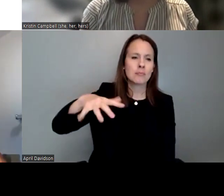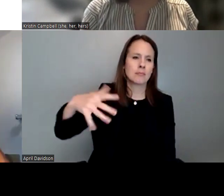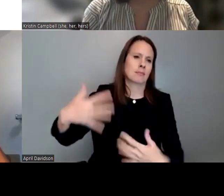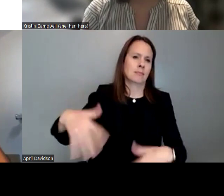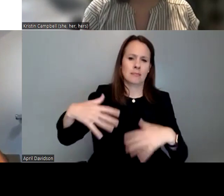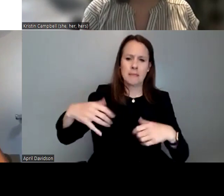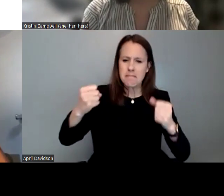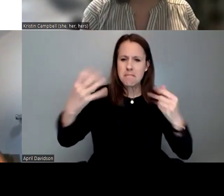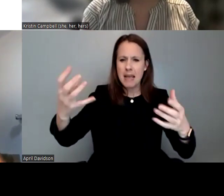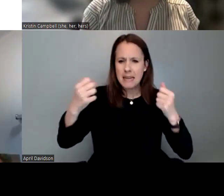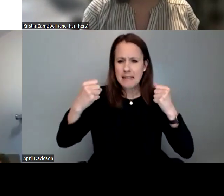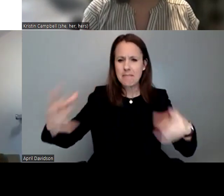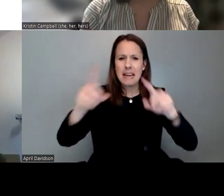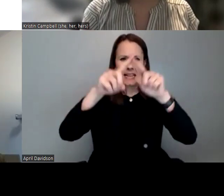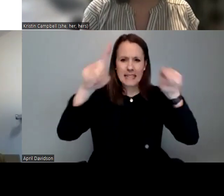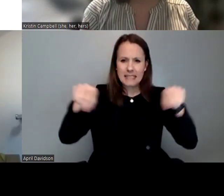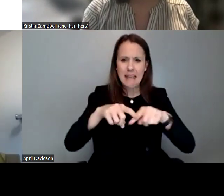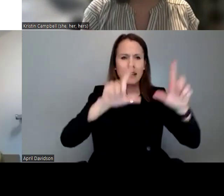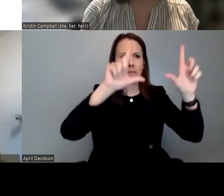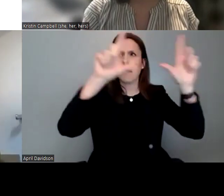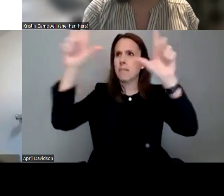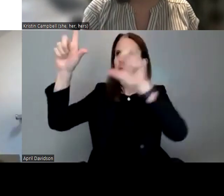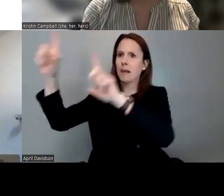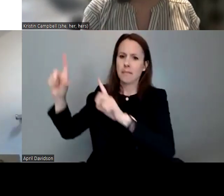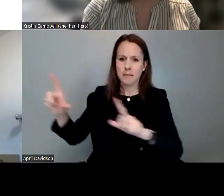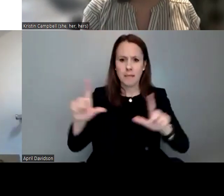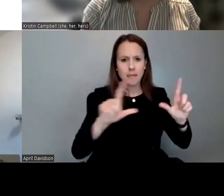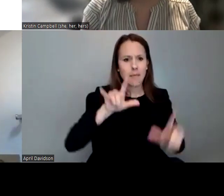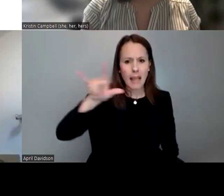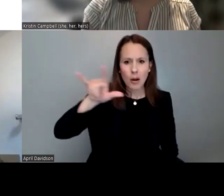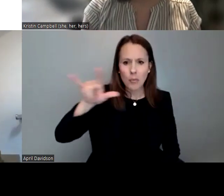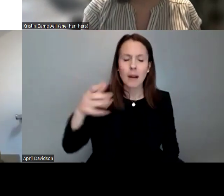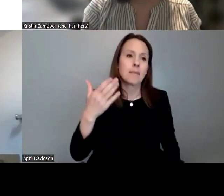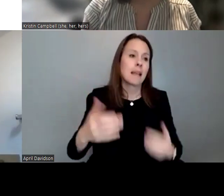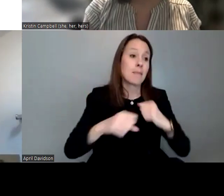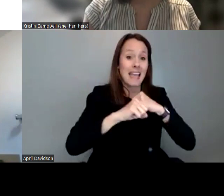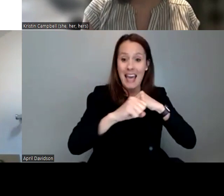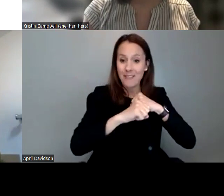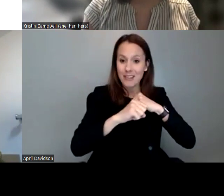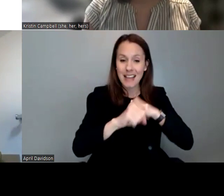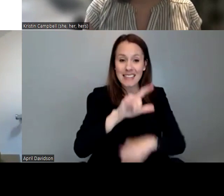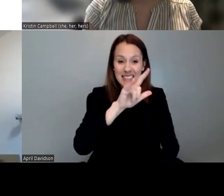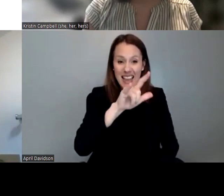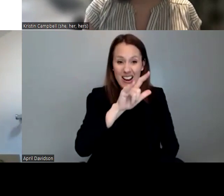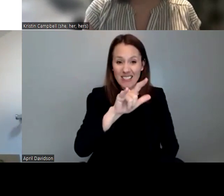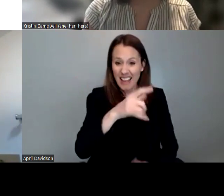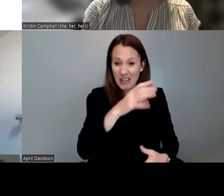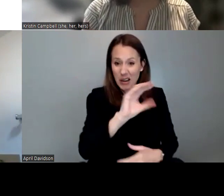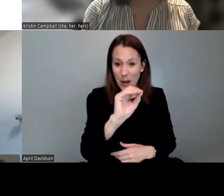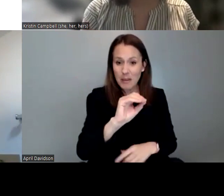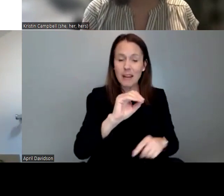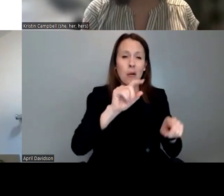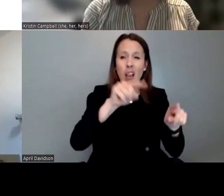thousands of signs in airports, either advertising the airlines or anything else.